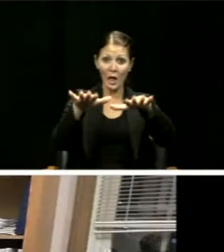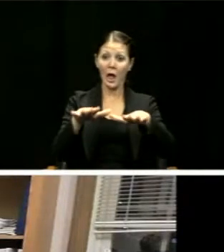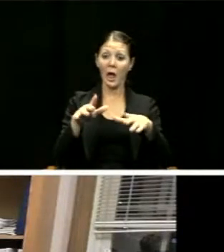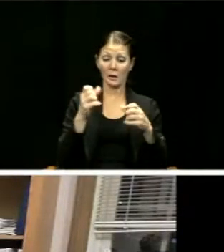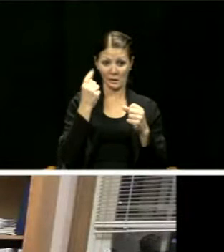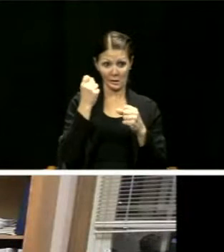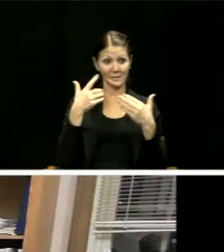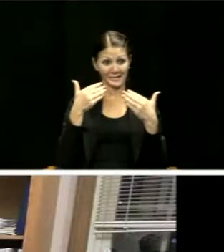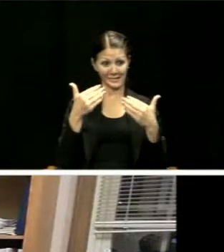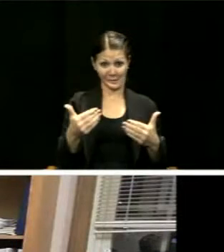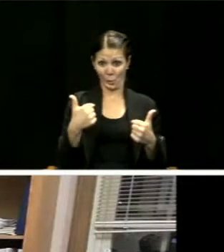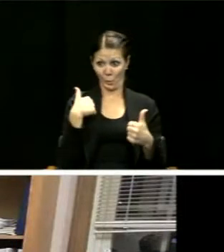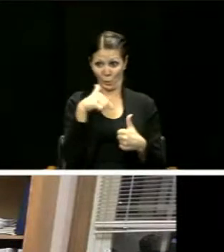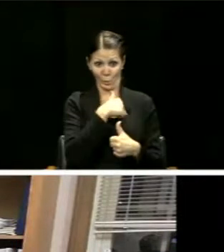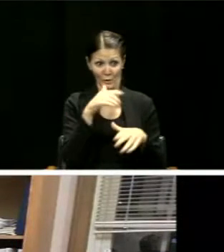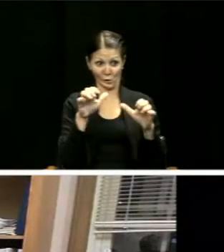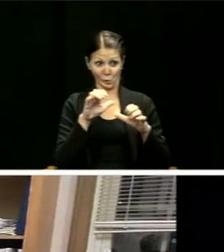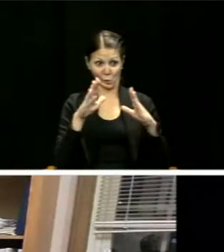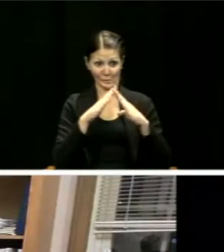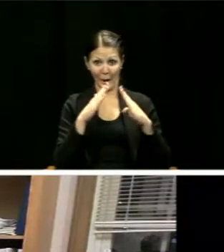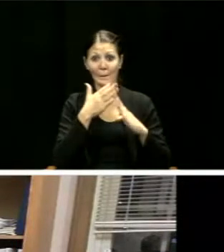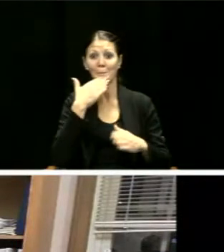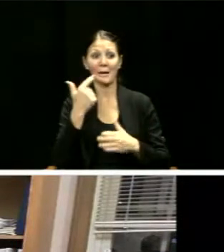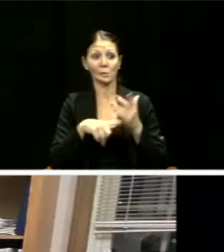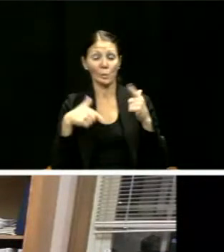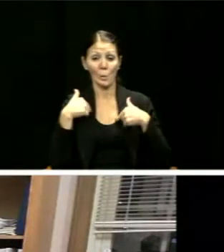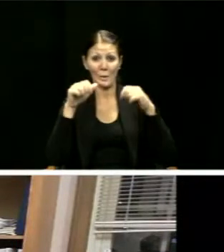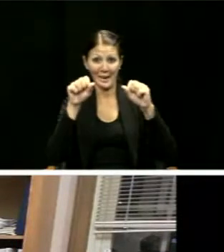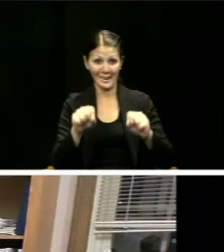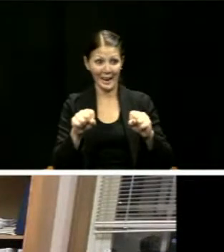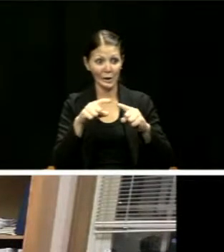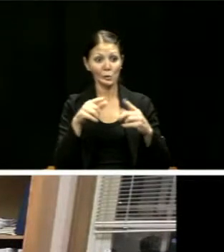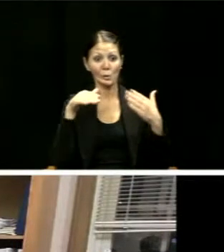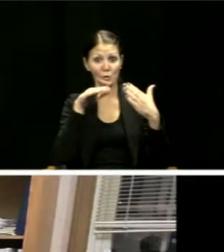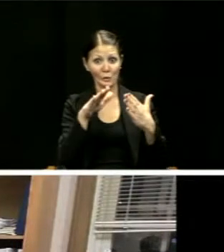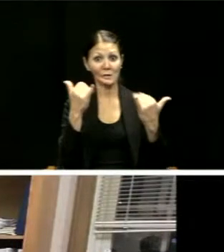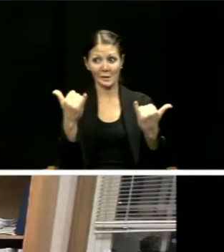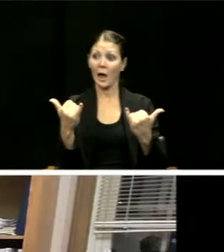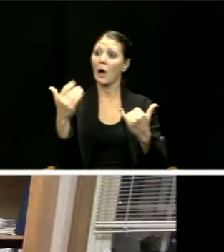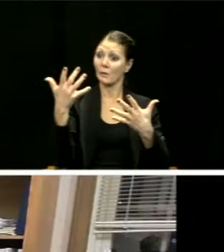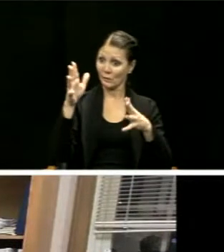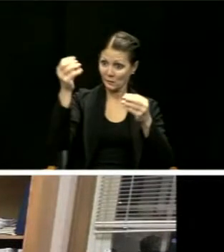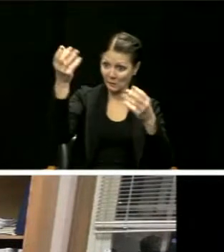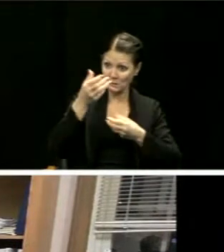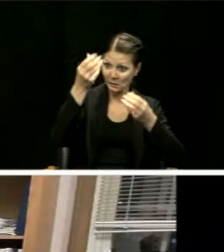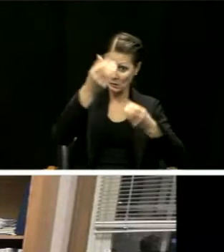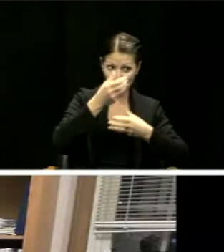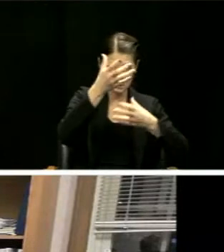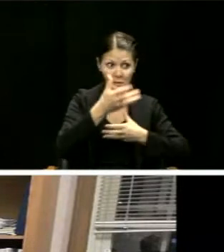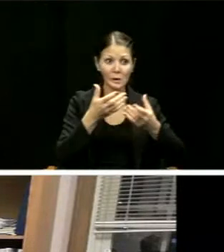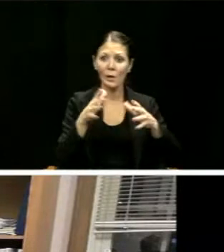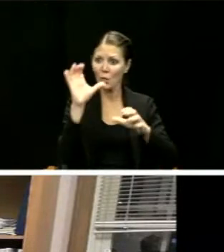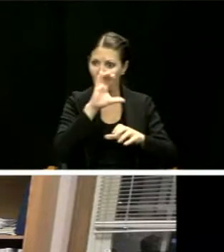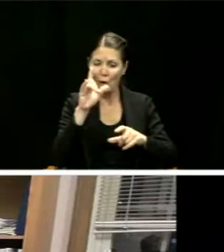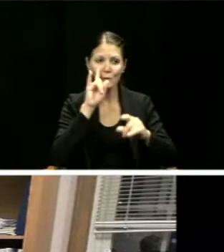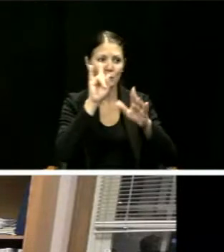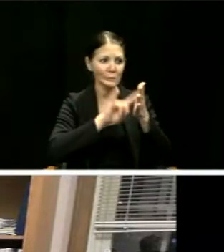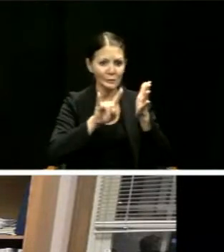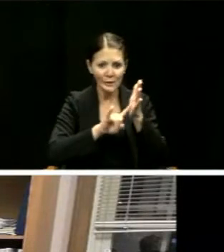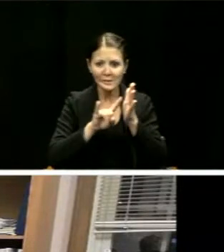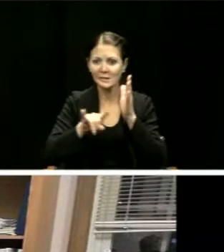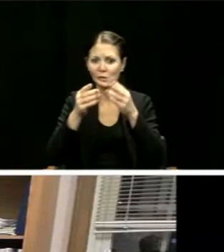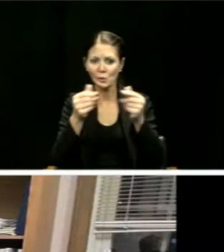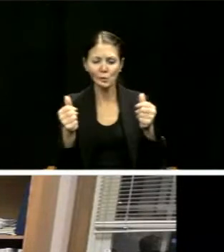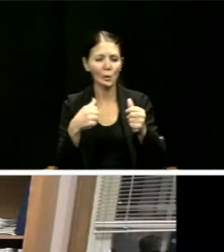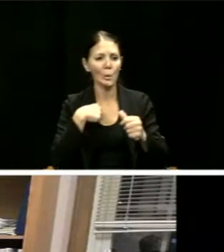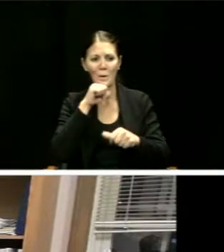it can to address them once it knows of the solutions, and we're not doing anything to intentionally